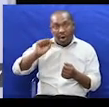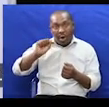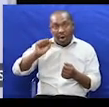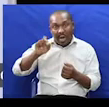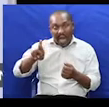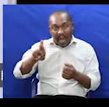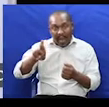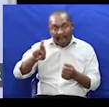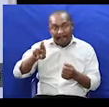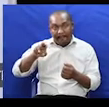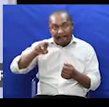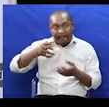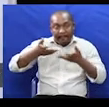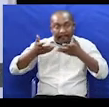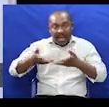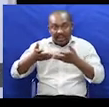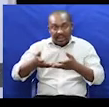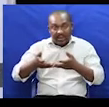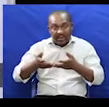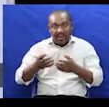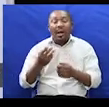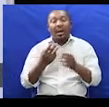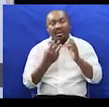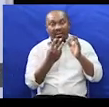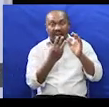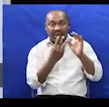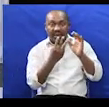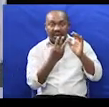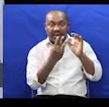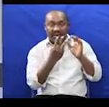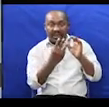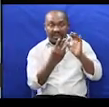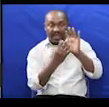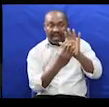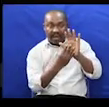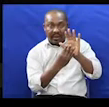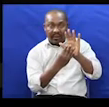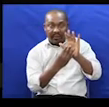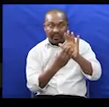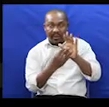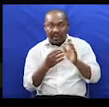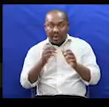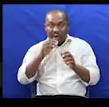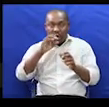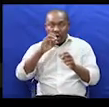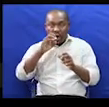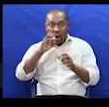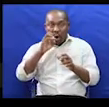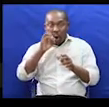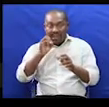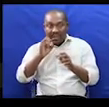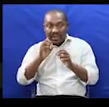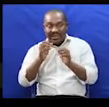the mass of potassium hydroxide? It is 39. Then what is the mass of oxygen? It is 16. What is